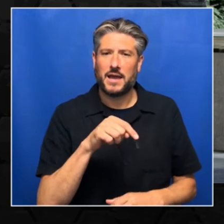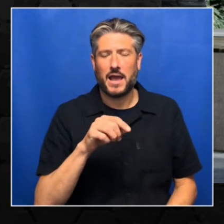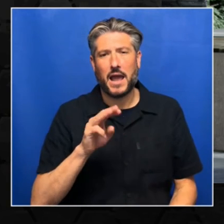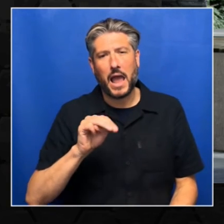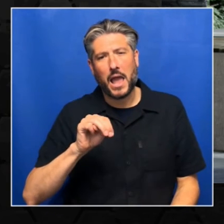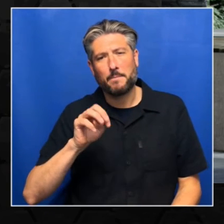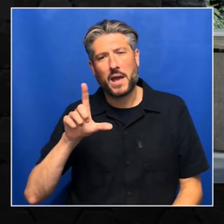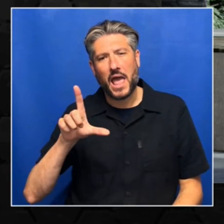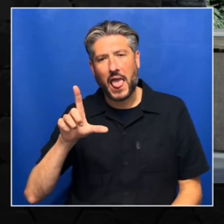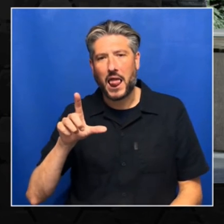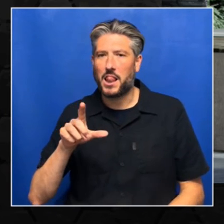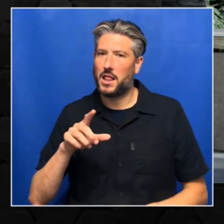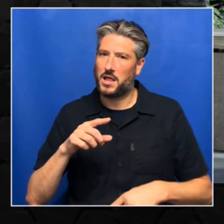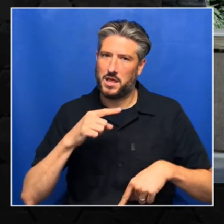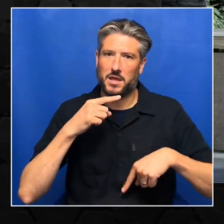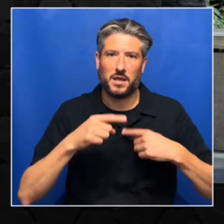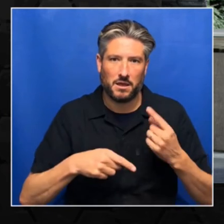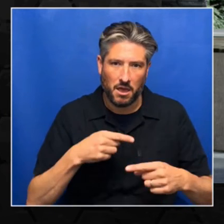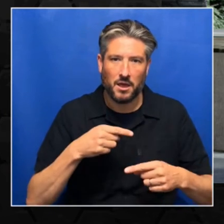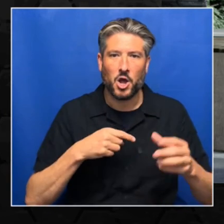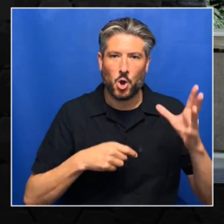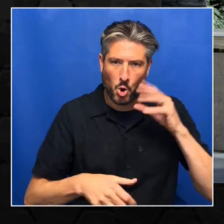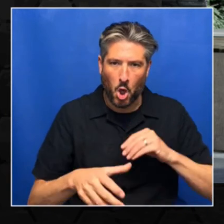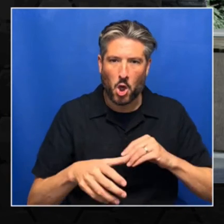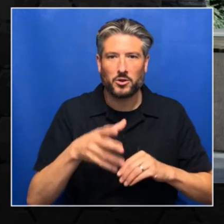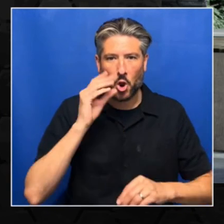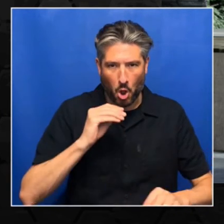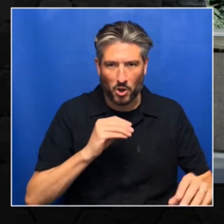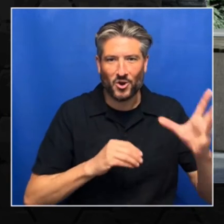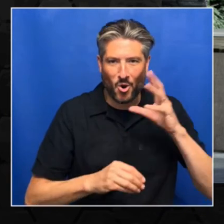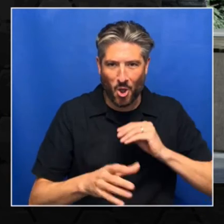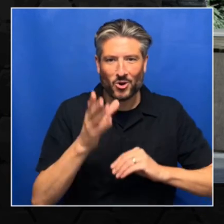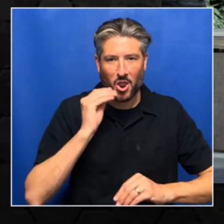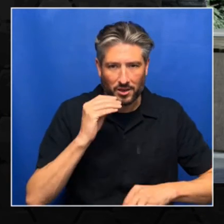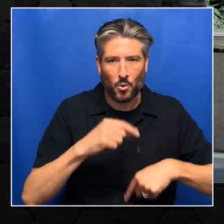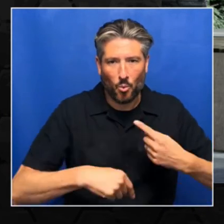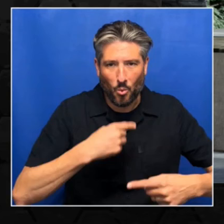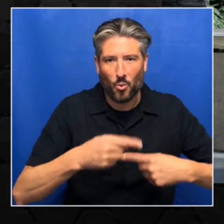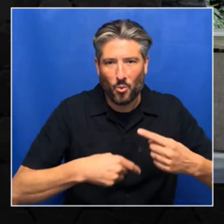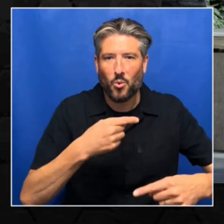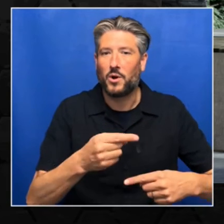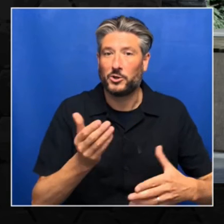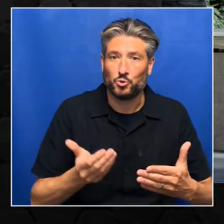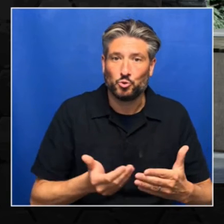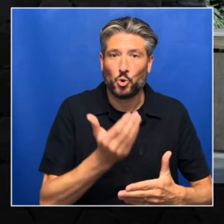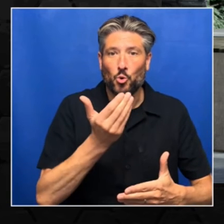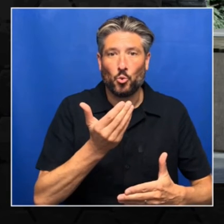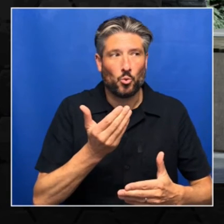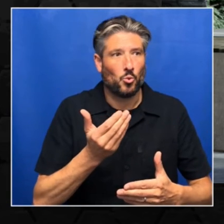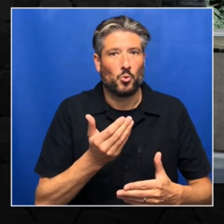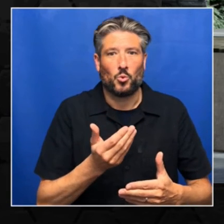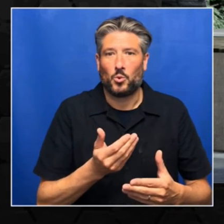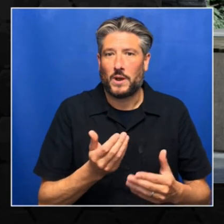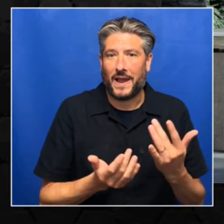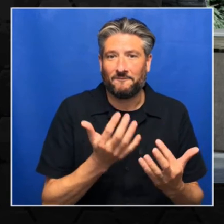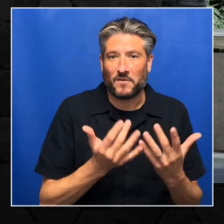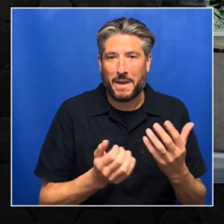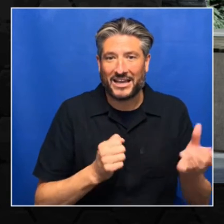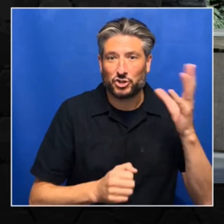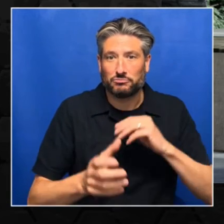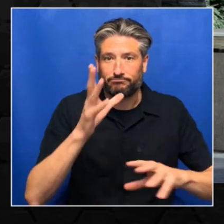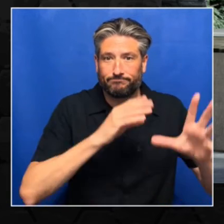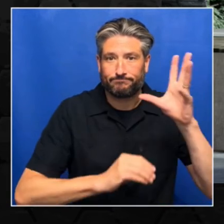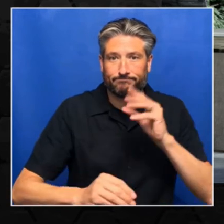constant learning, like keeping up to date with your knowledge and so on. Yes, I can also add that why not mixing these